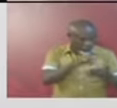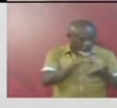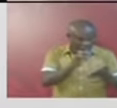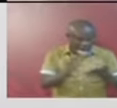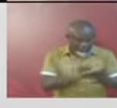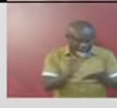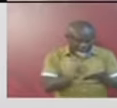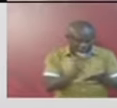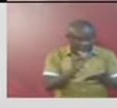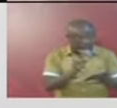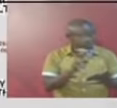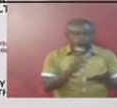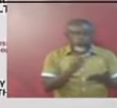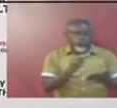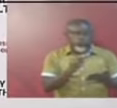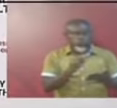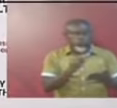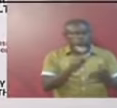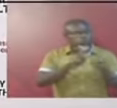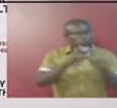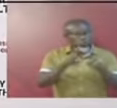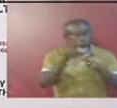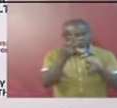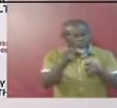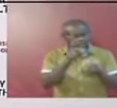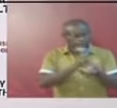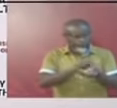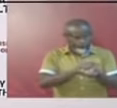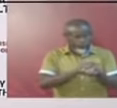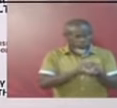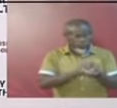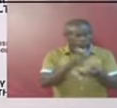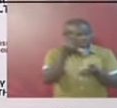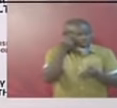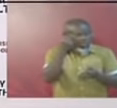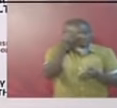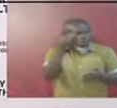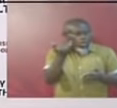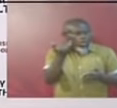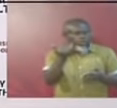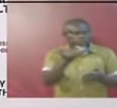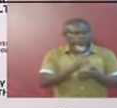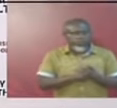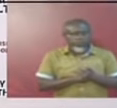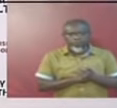cause. Thank you very much. And we go now to TV6, please.